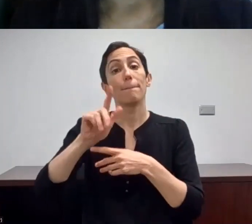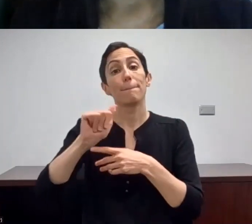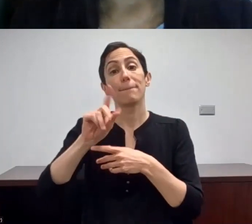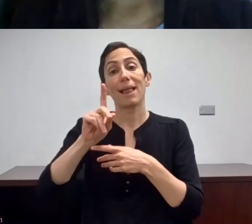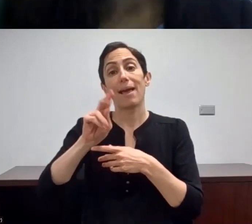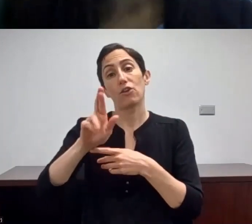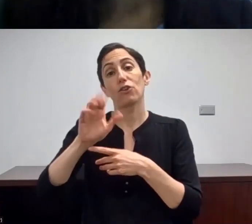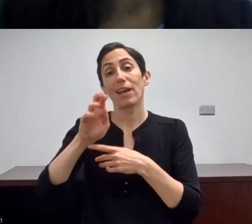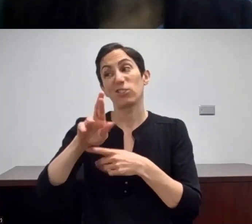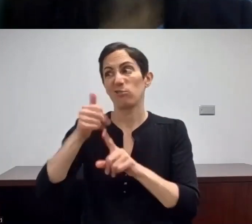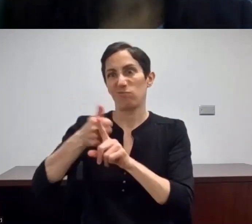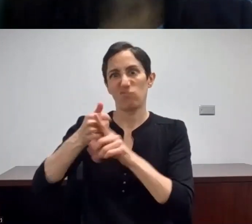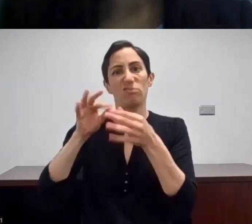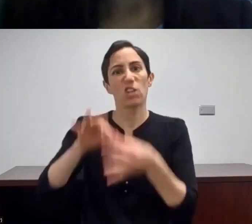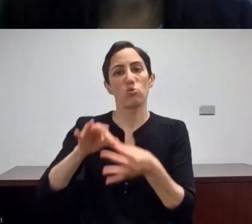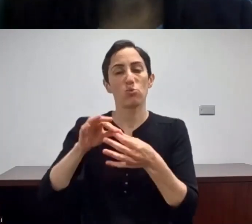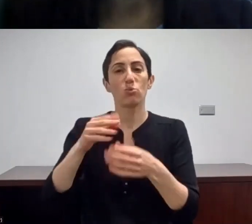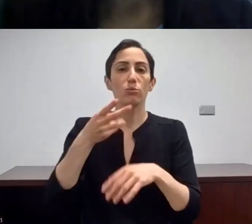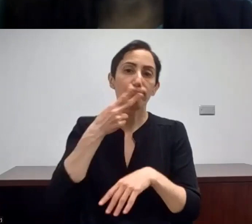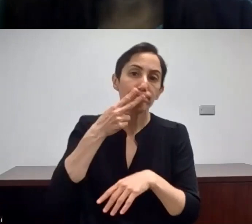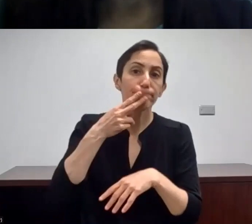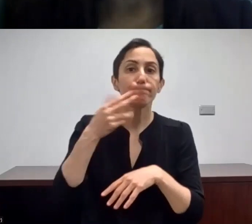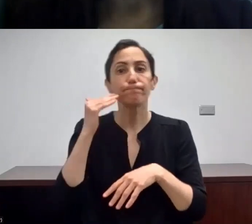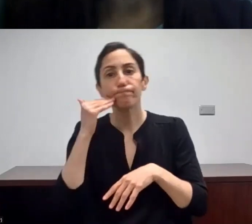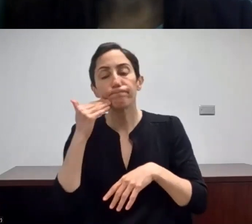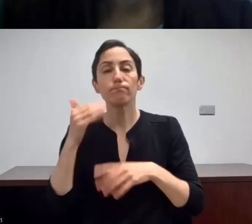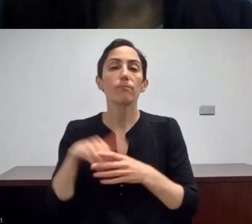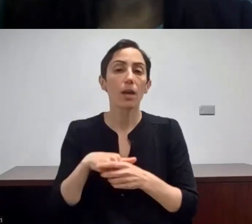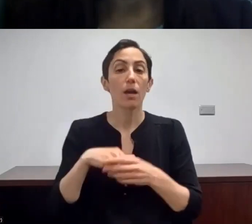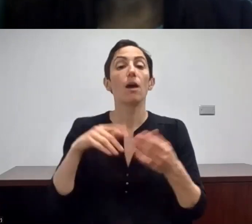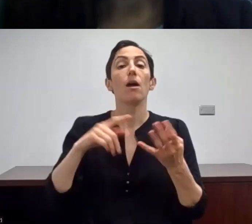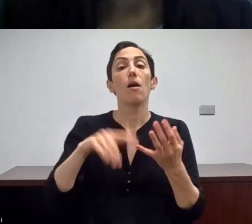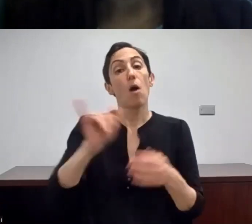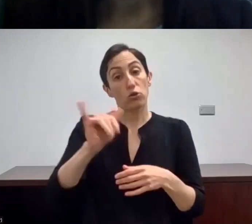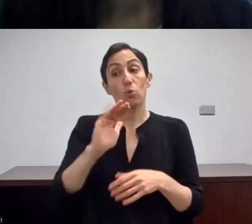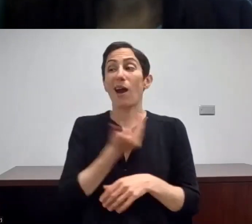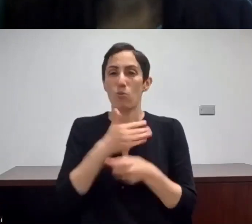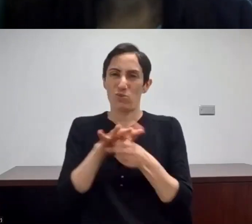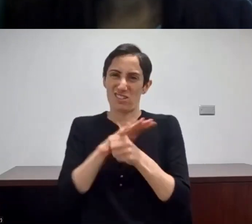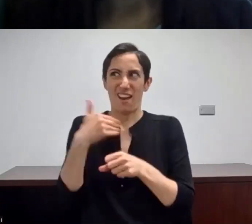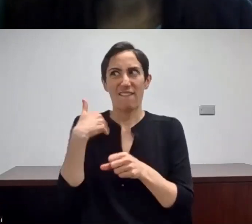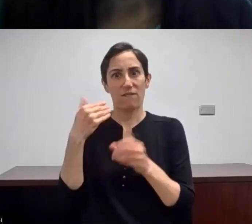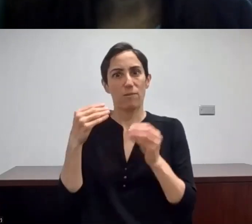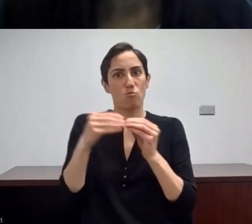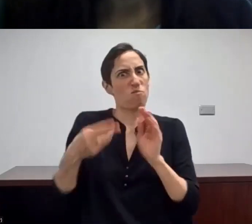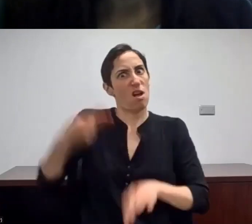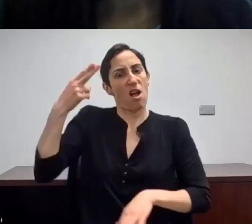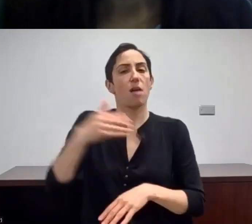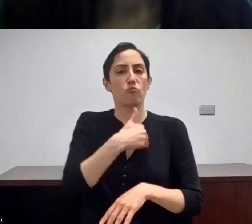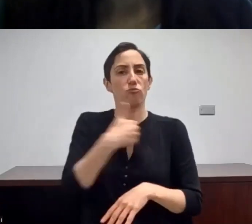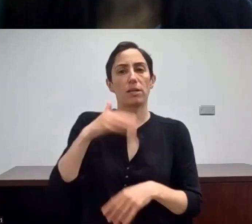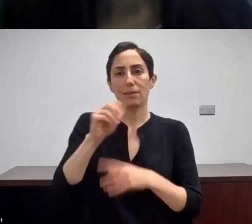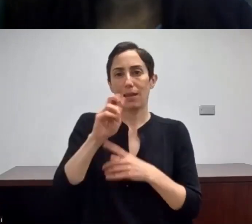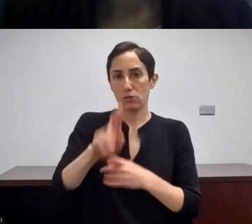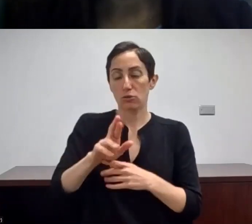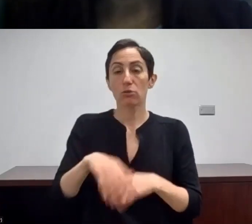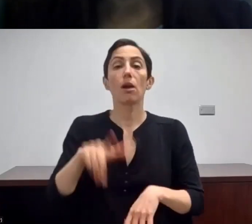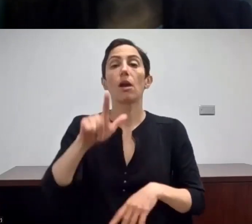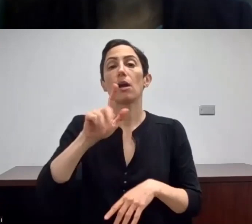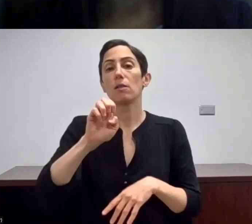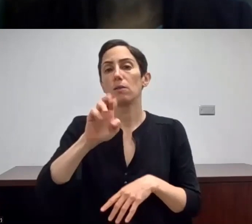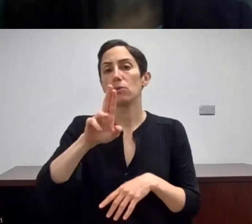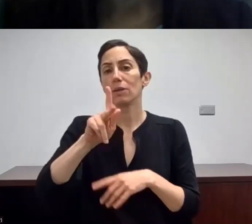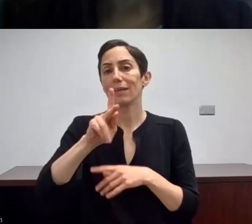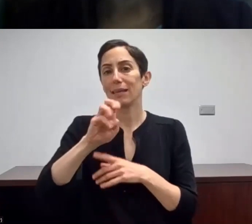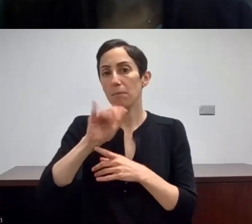cancer. So that's very high in our region. Breast cancer is higher in our region. And then leukemia and pancreatic cancer are high in our